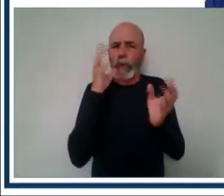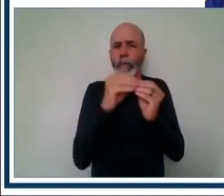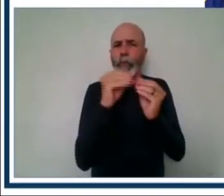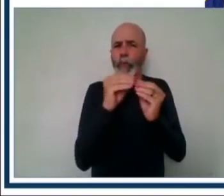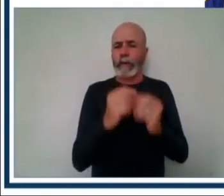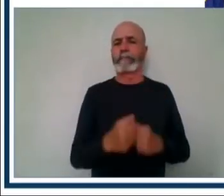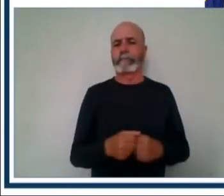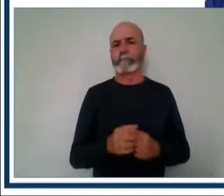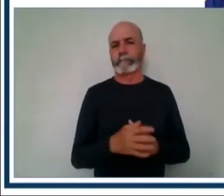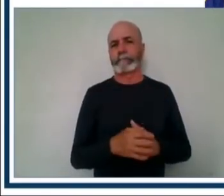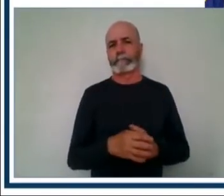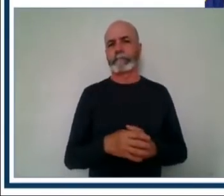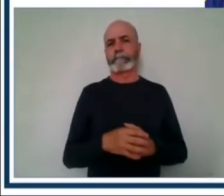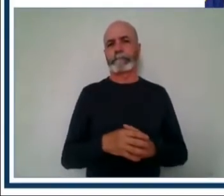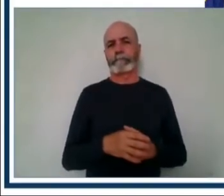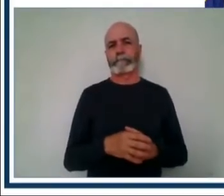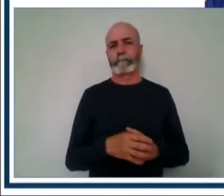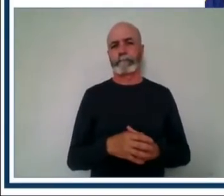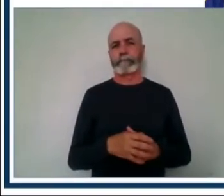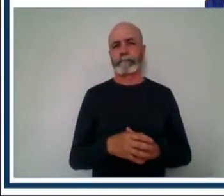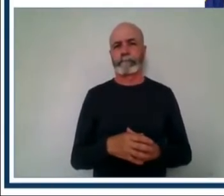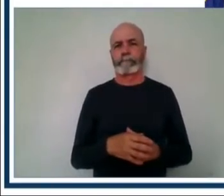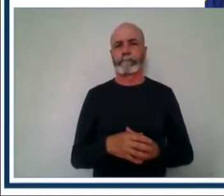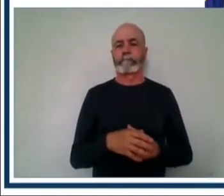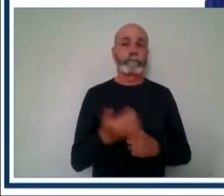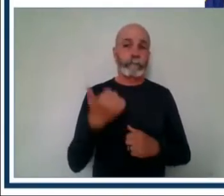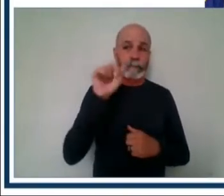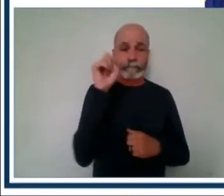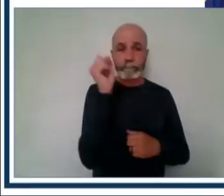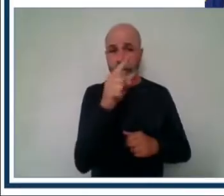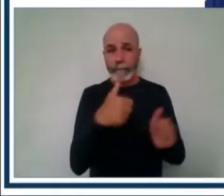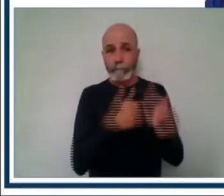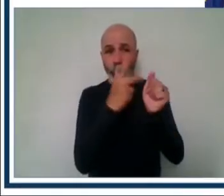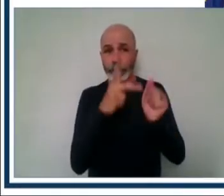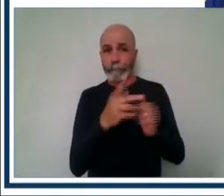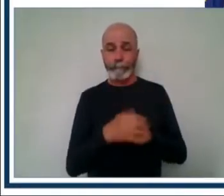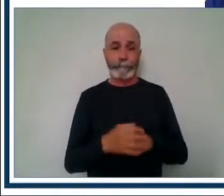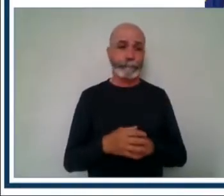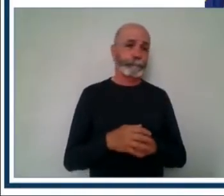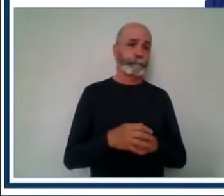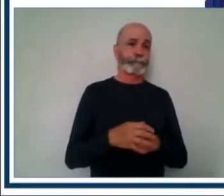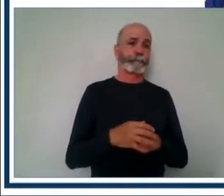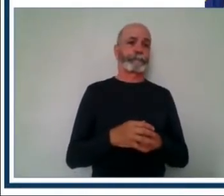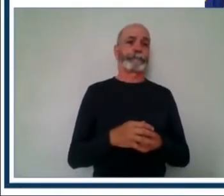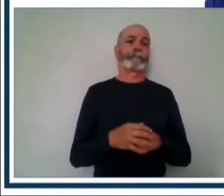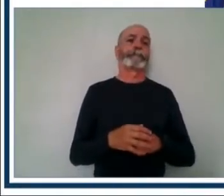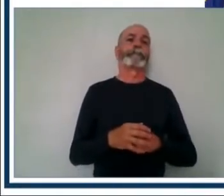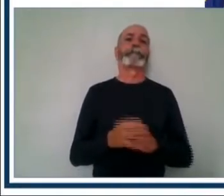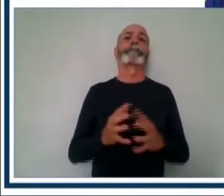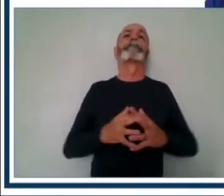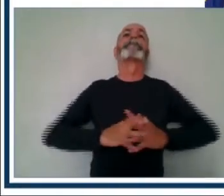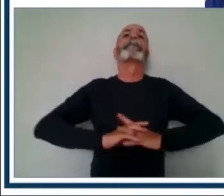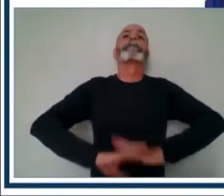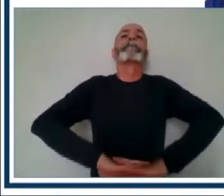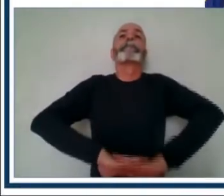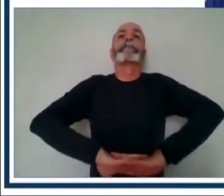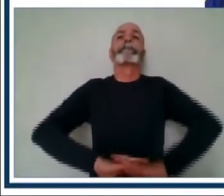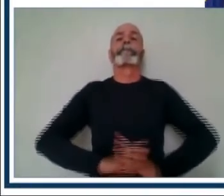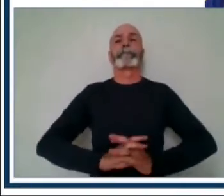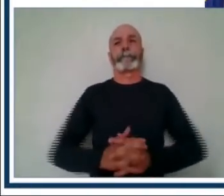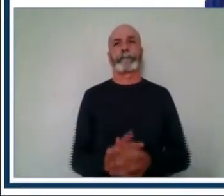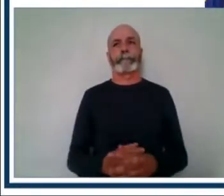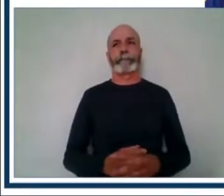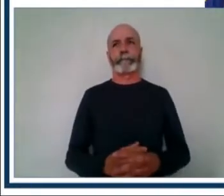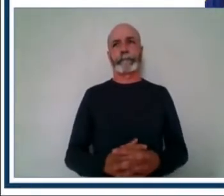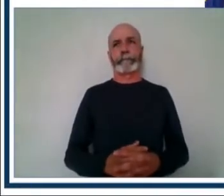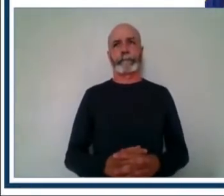Thank you for that. Dr. Strang, you talked earlier about that we have close to 5,000 cases